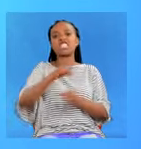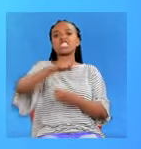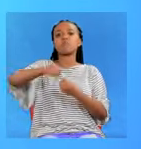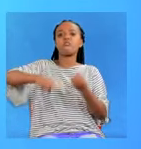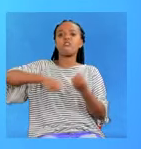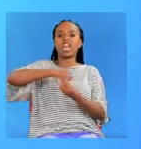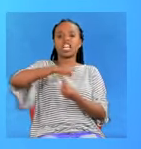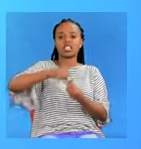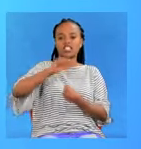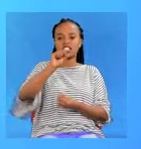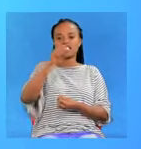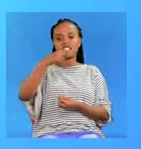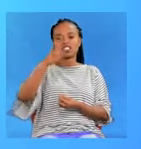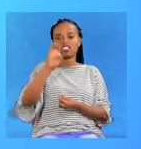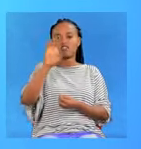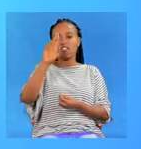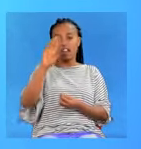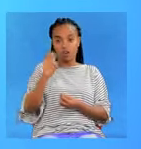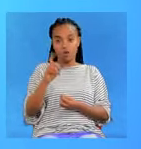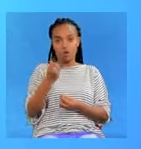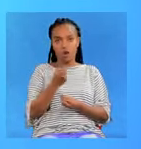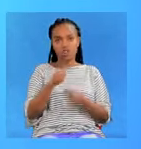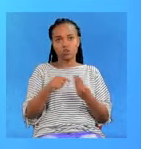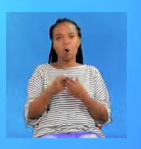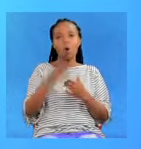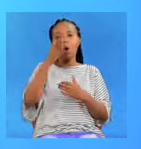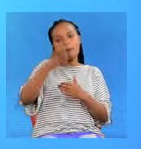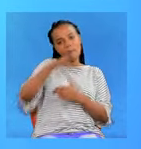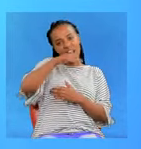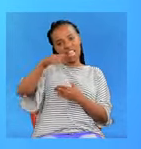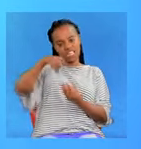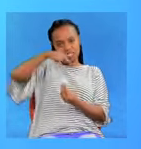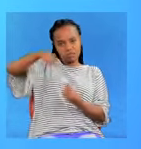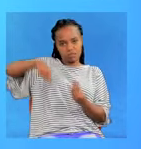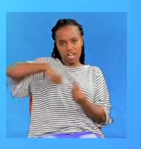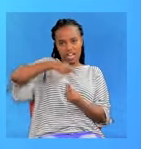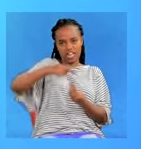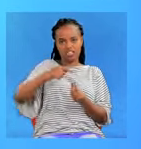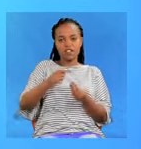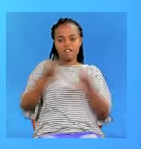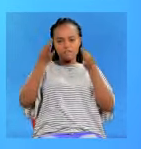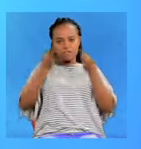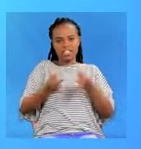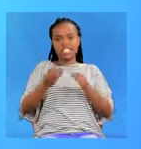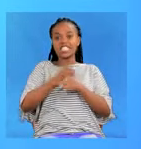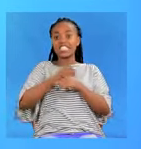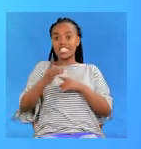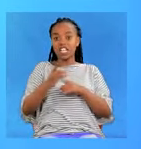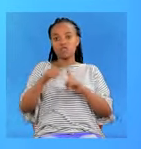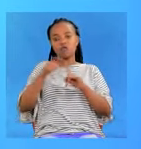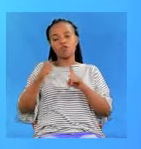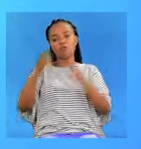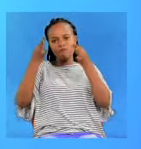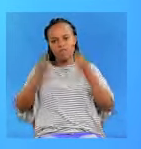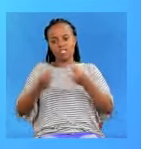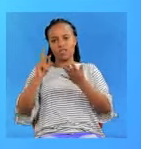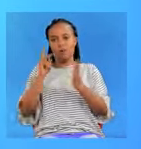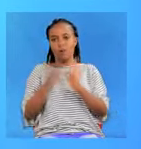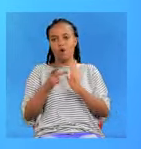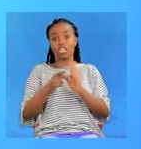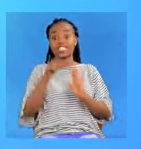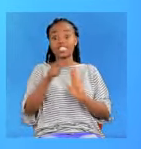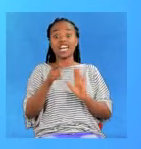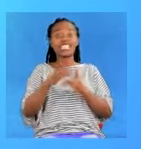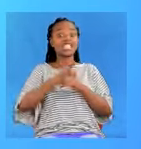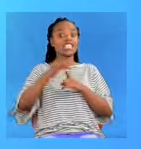definition circle is, it is the locus of a point that moves in a plane with a fixed distance from a fixed point, and that